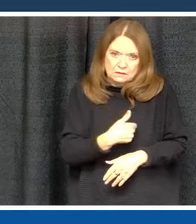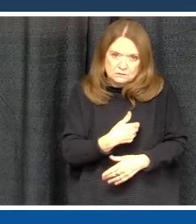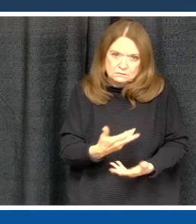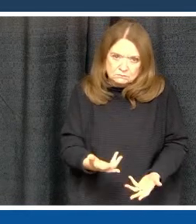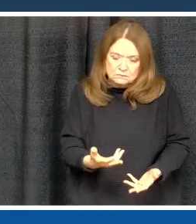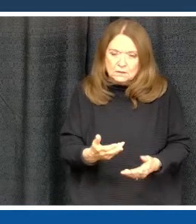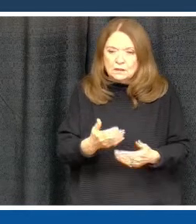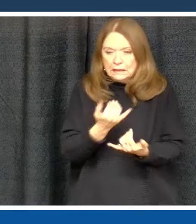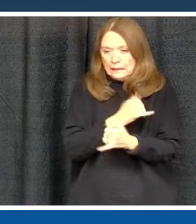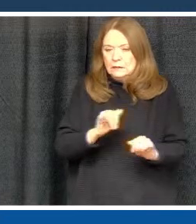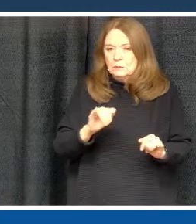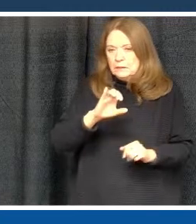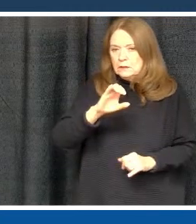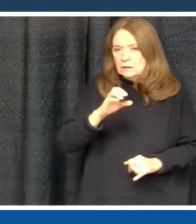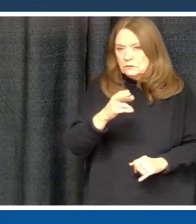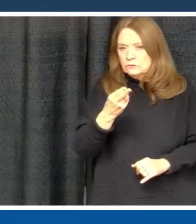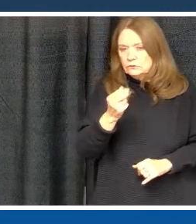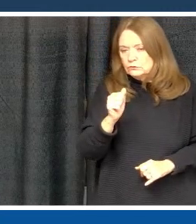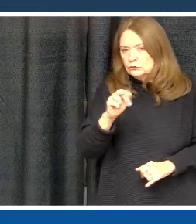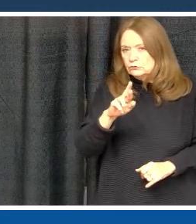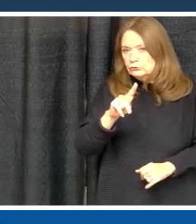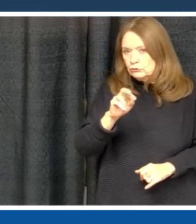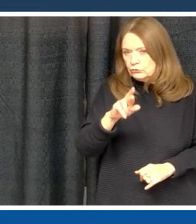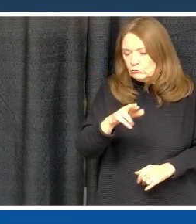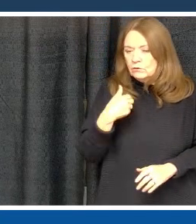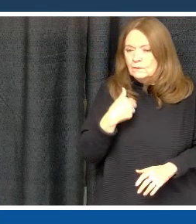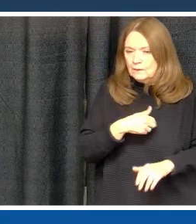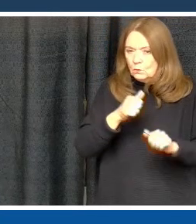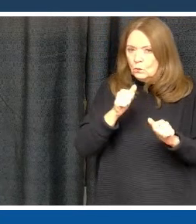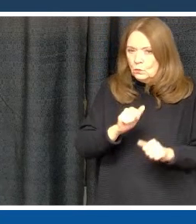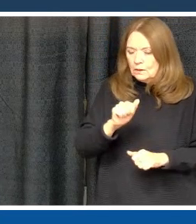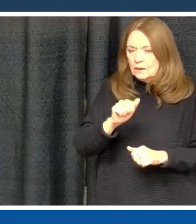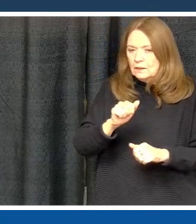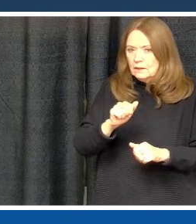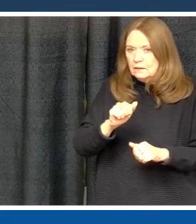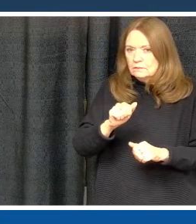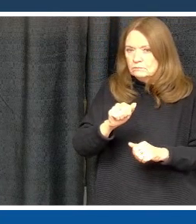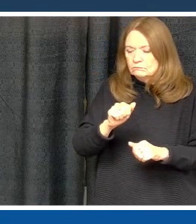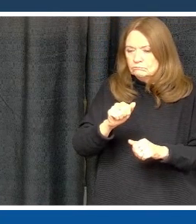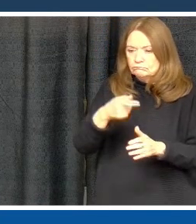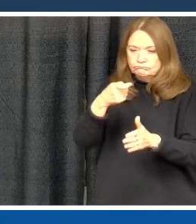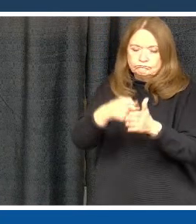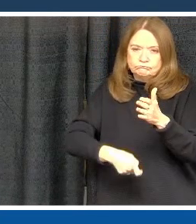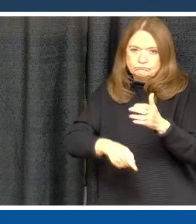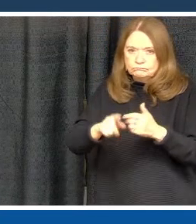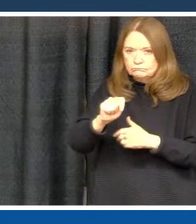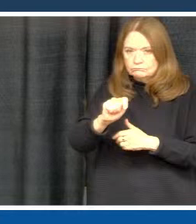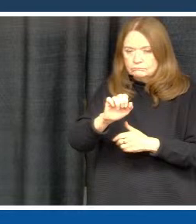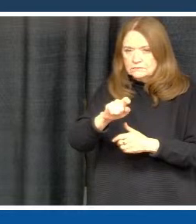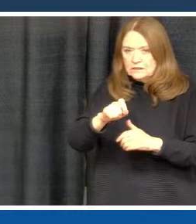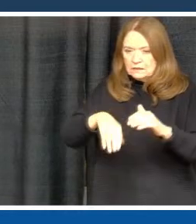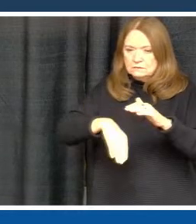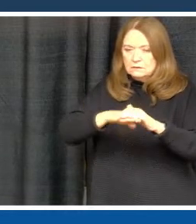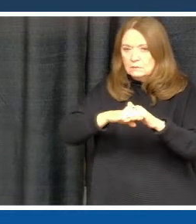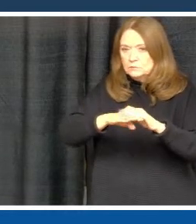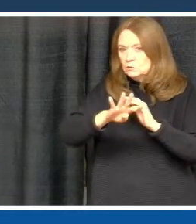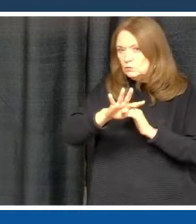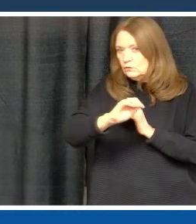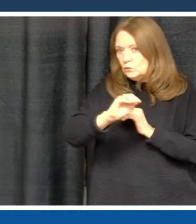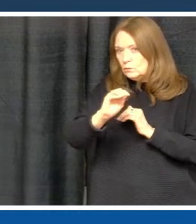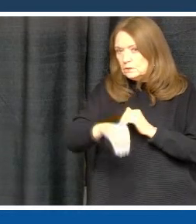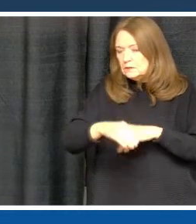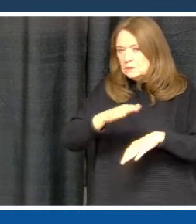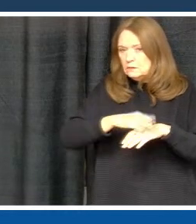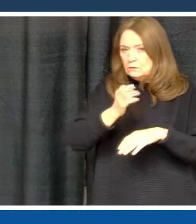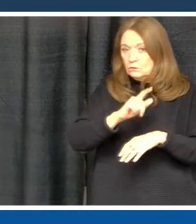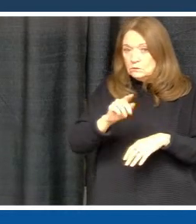chartered municipality, that we can levy a tax of up to 4% on the hotel